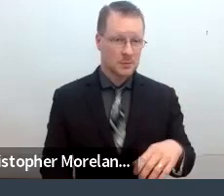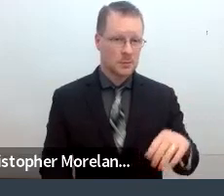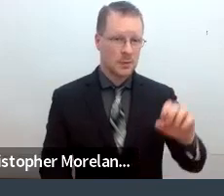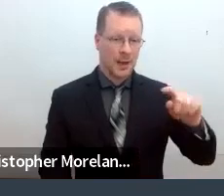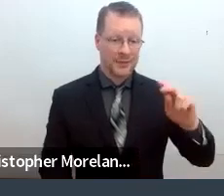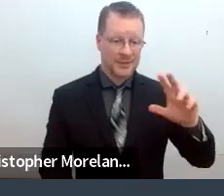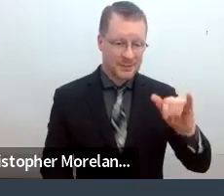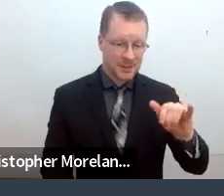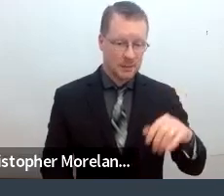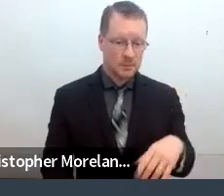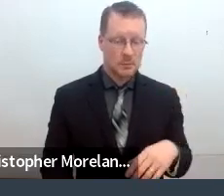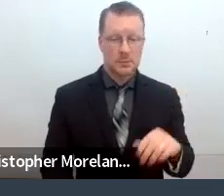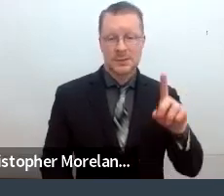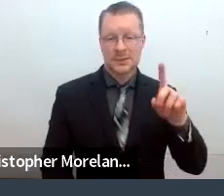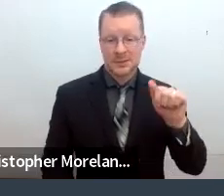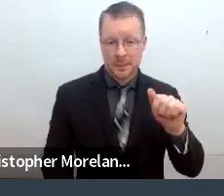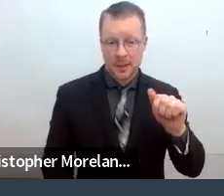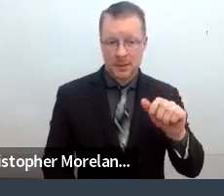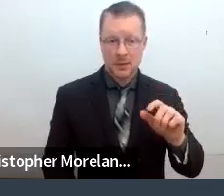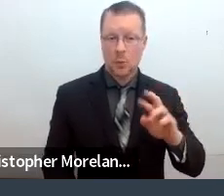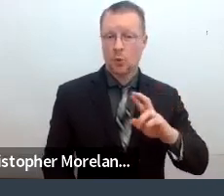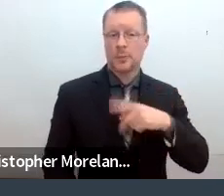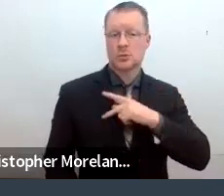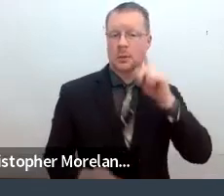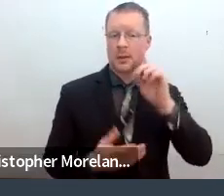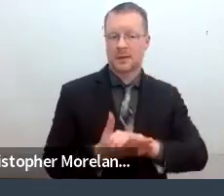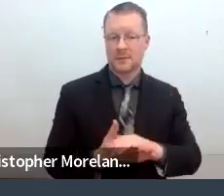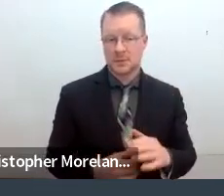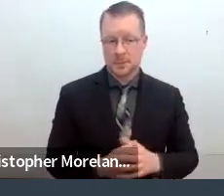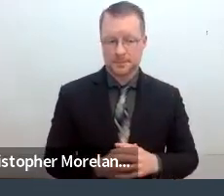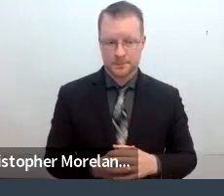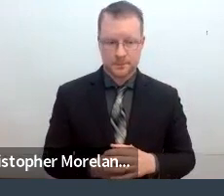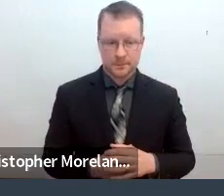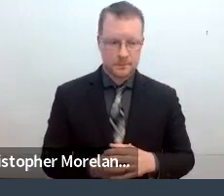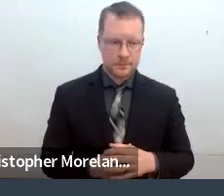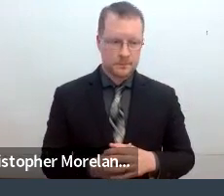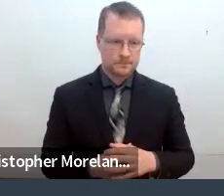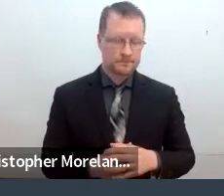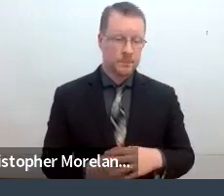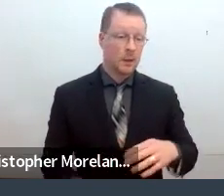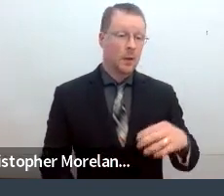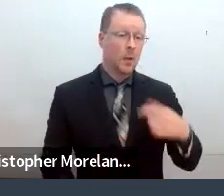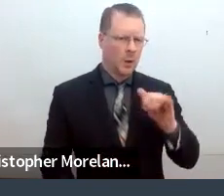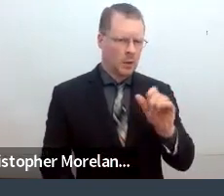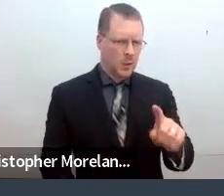race, ethnicity, disability, or personal beliefs.